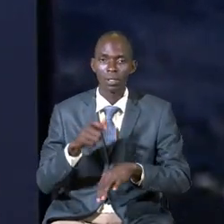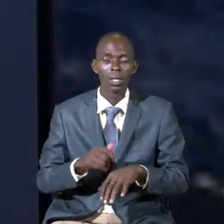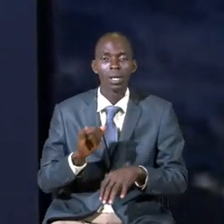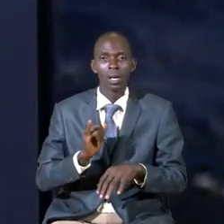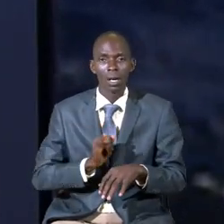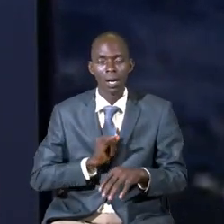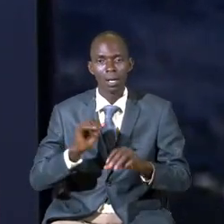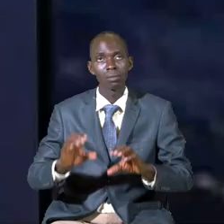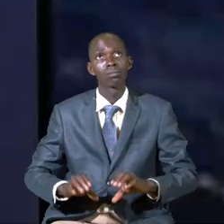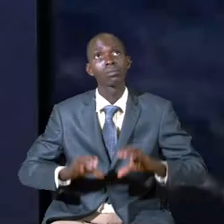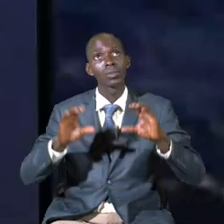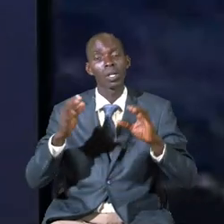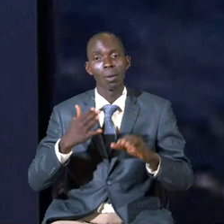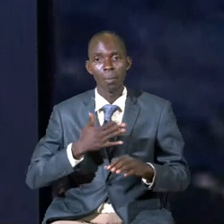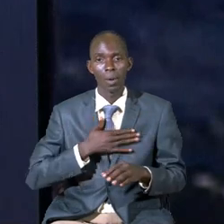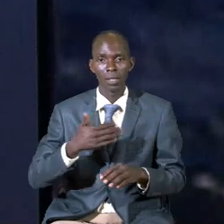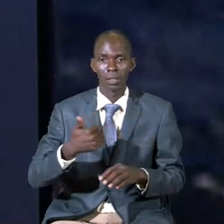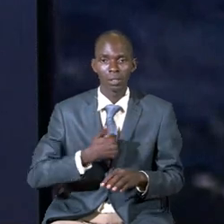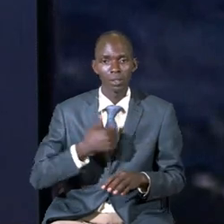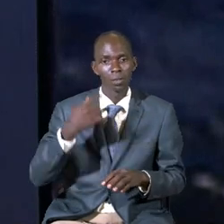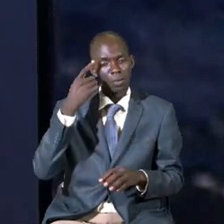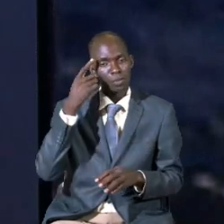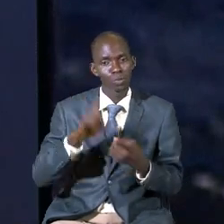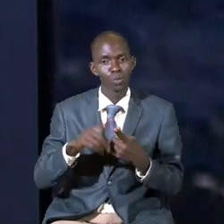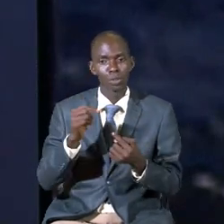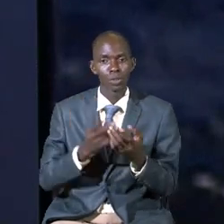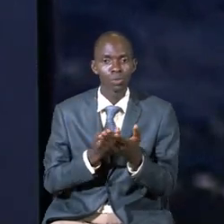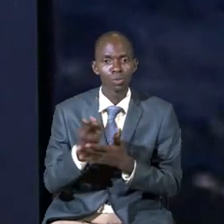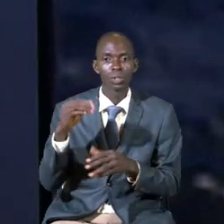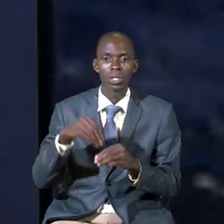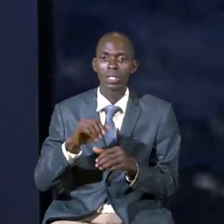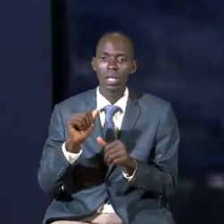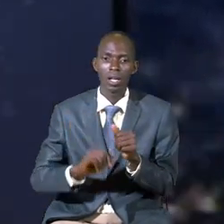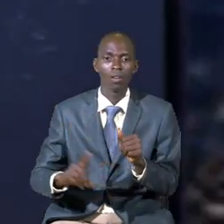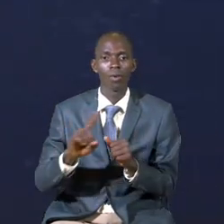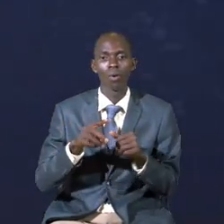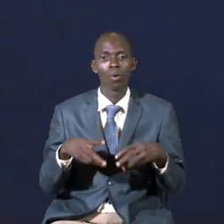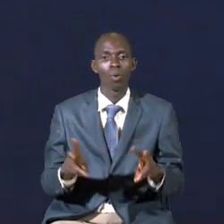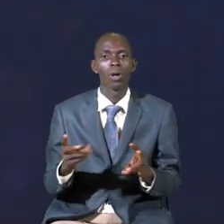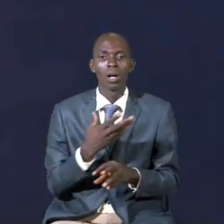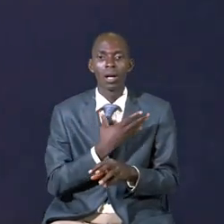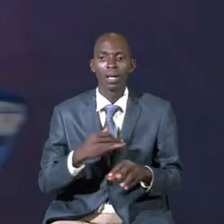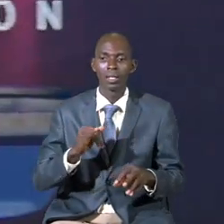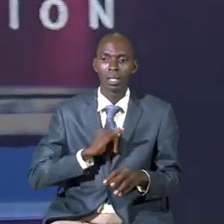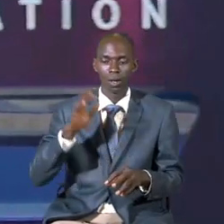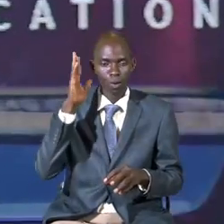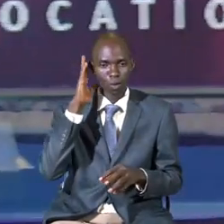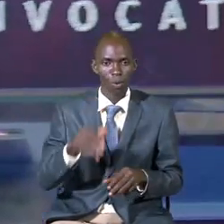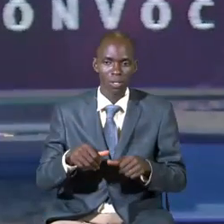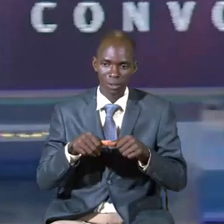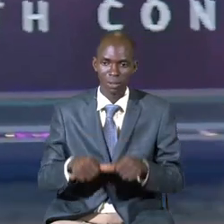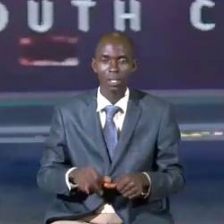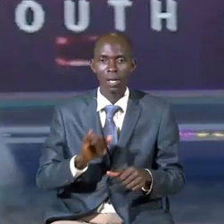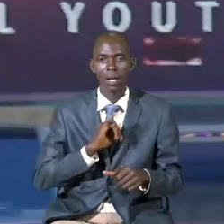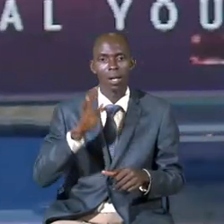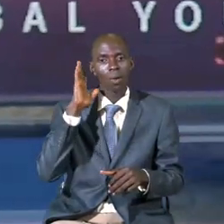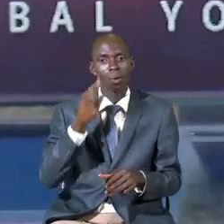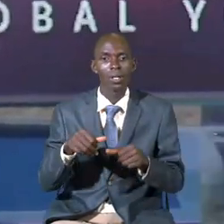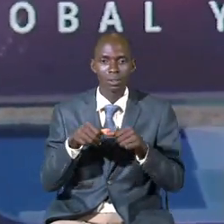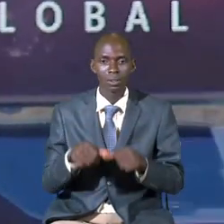dedicate myself to the truth in every way and i will dwell i will dwell i will